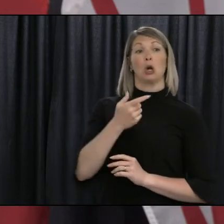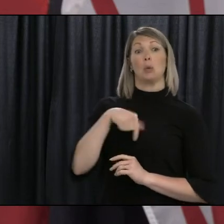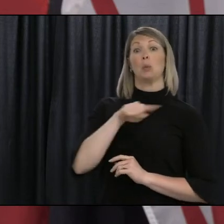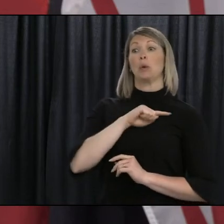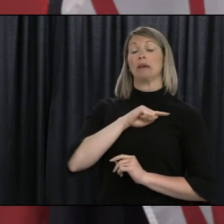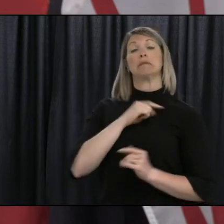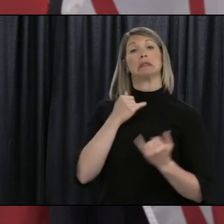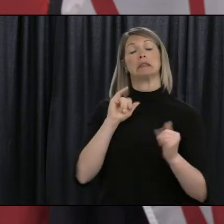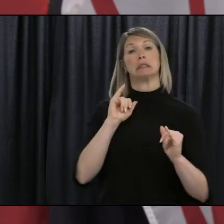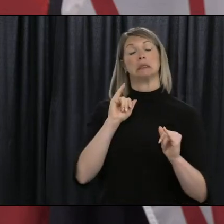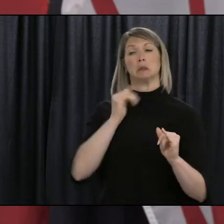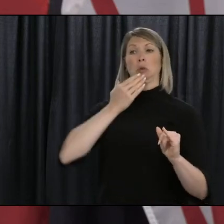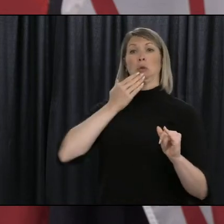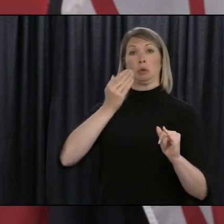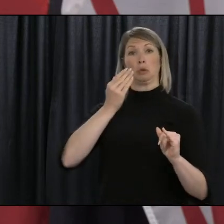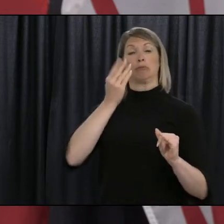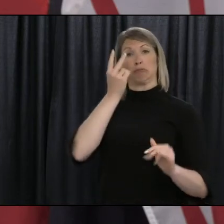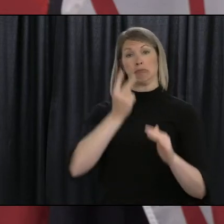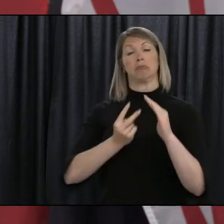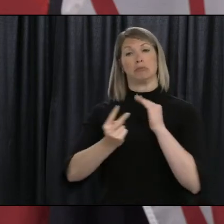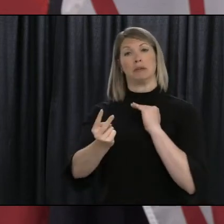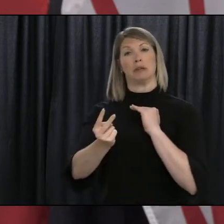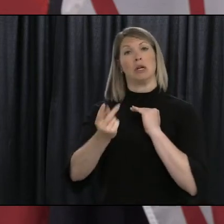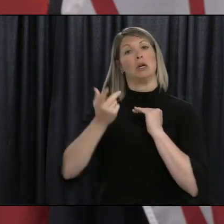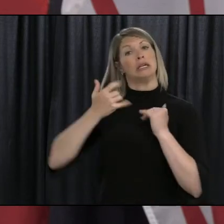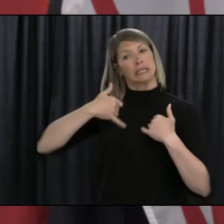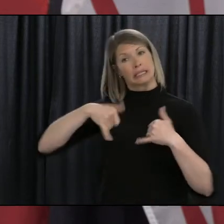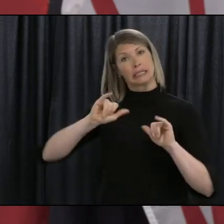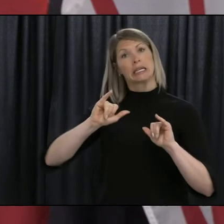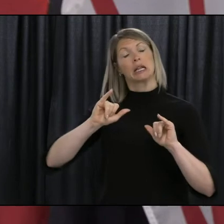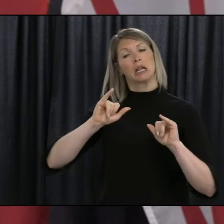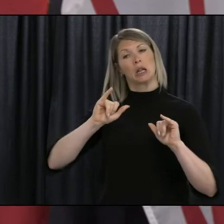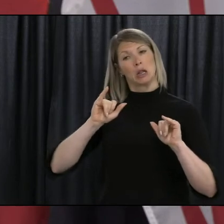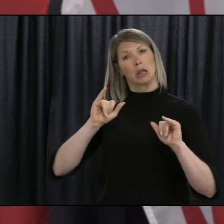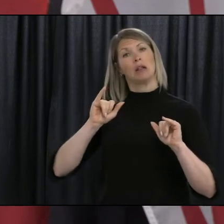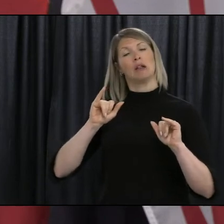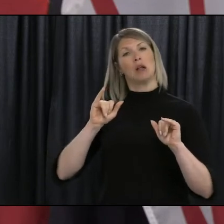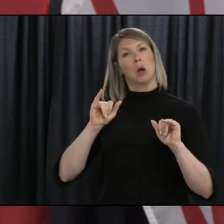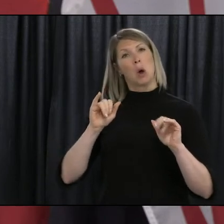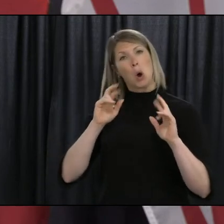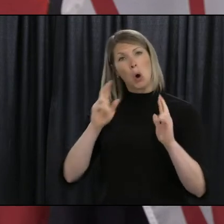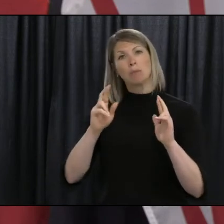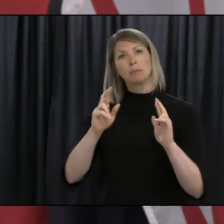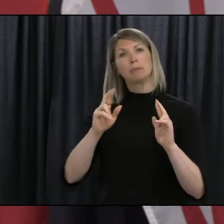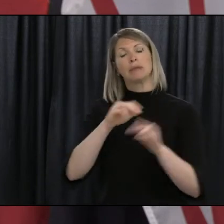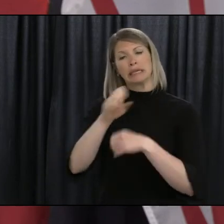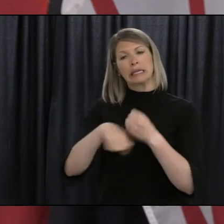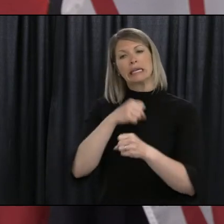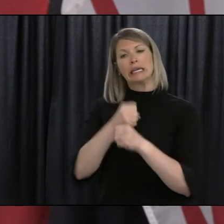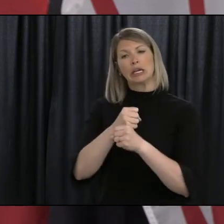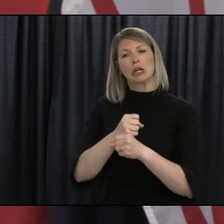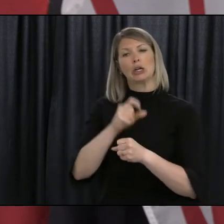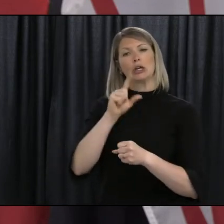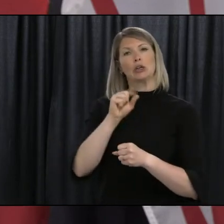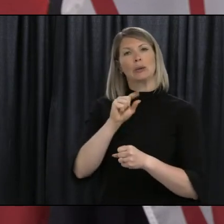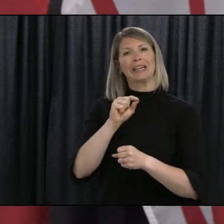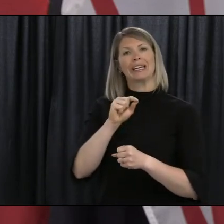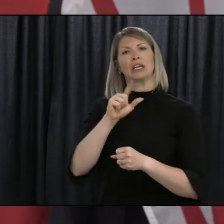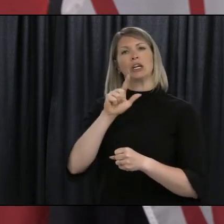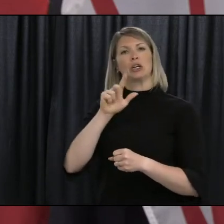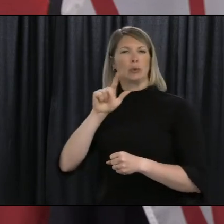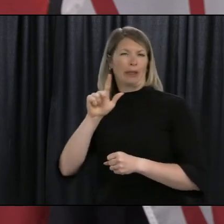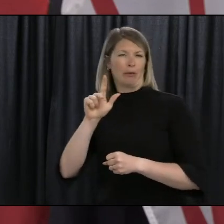still focused on returning the surplus. Returning the surplus by 22-23 would have been challenging. With the